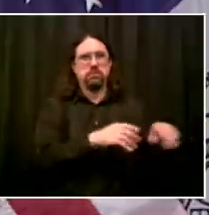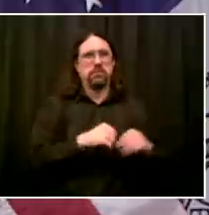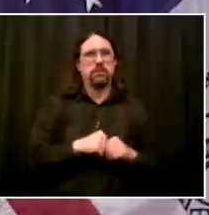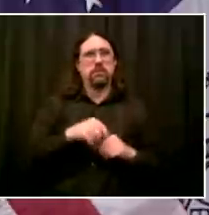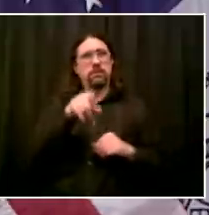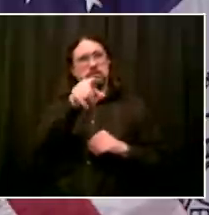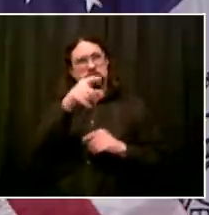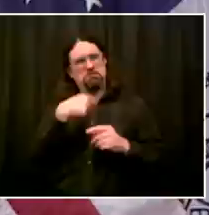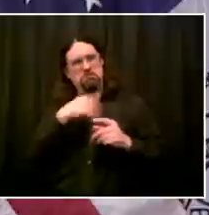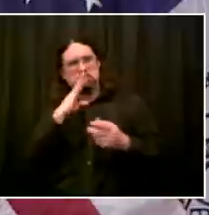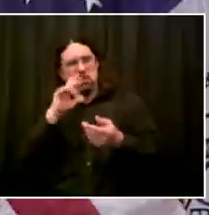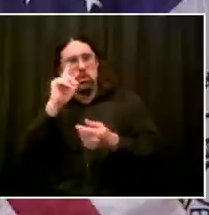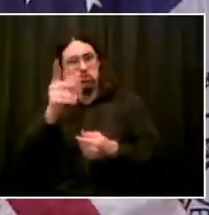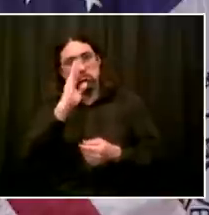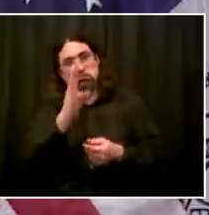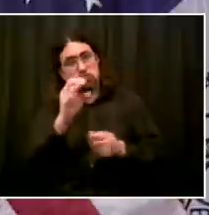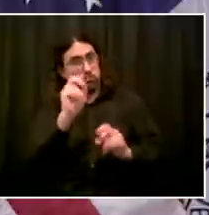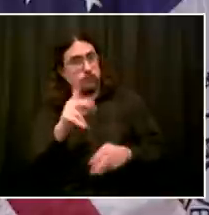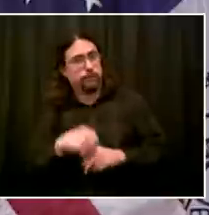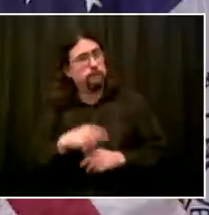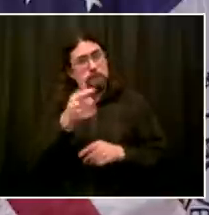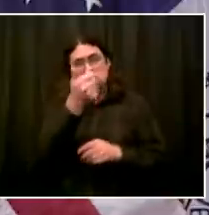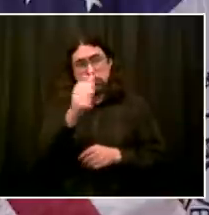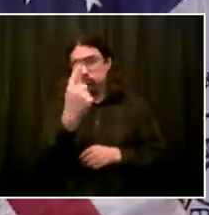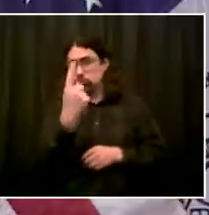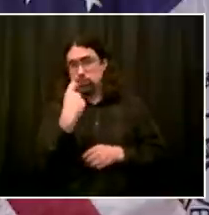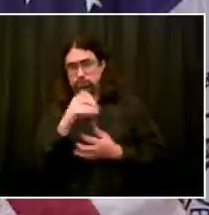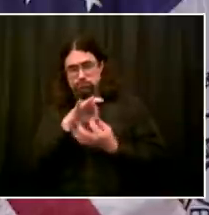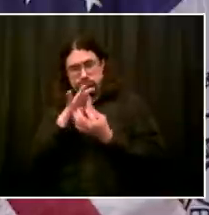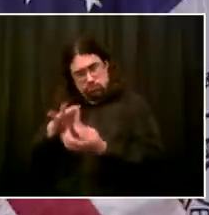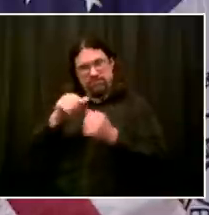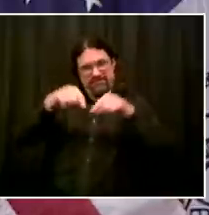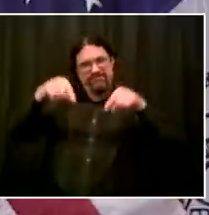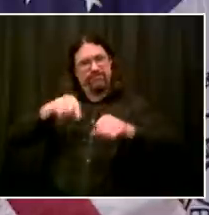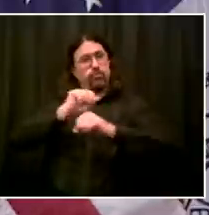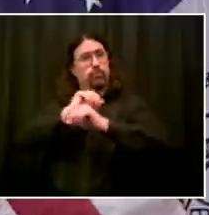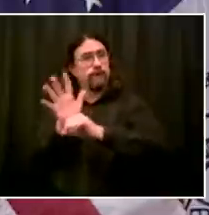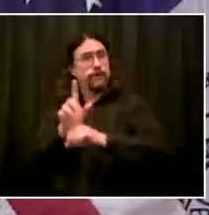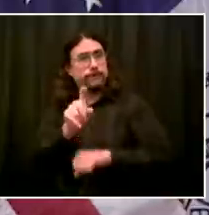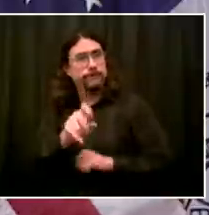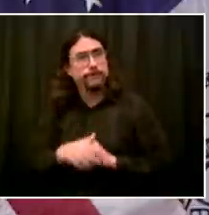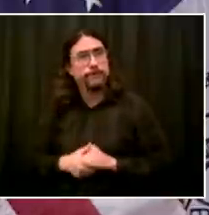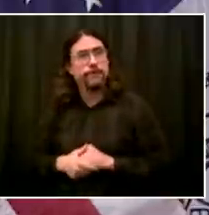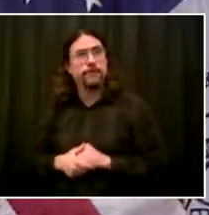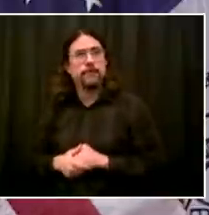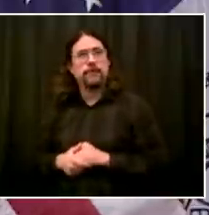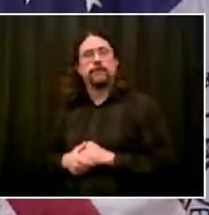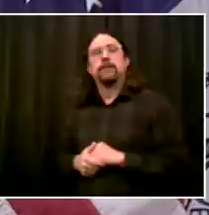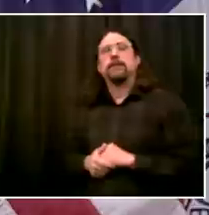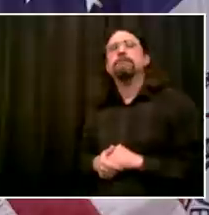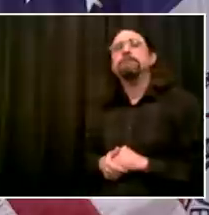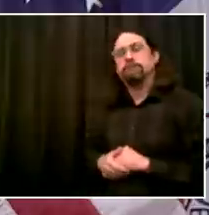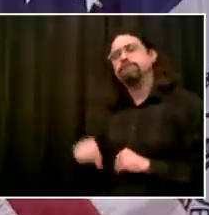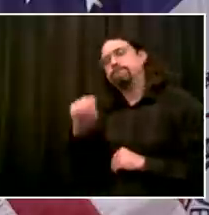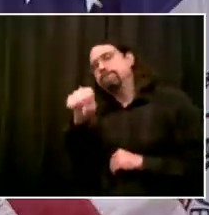very similar to the questions that a lot of us have been asking over several weeks, which is, you know,